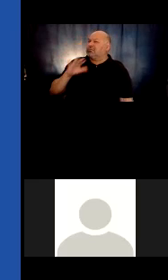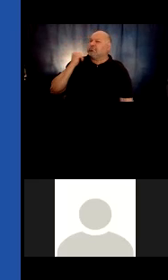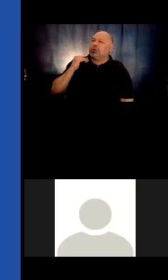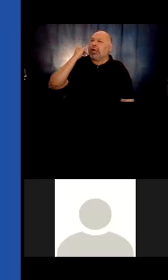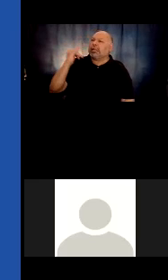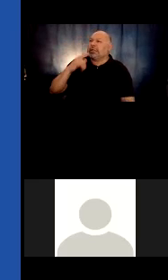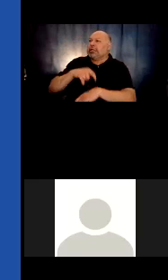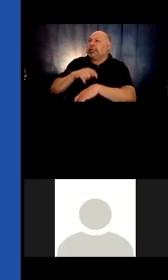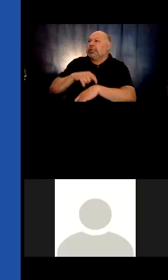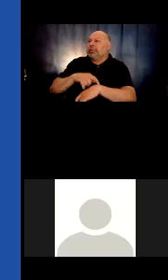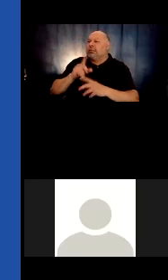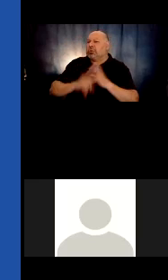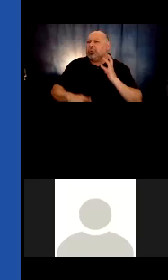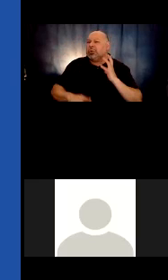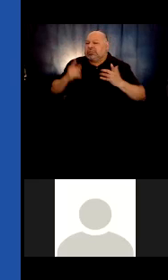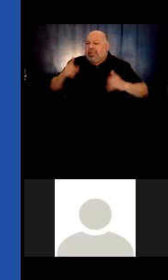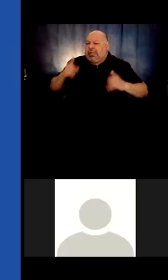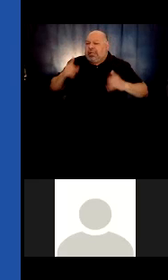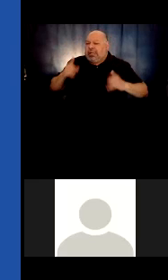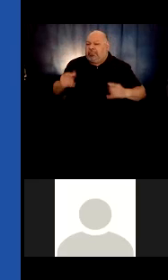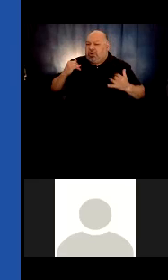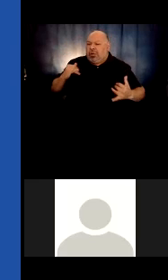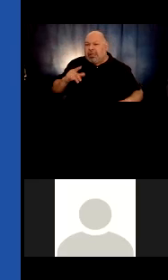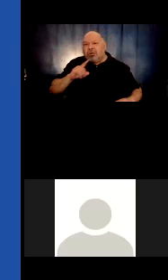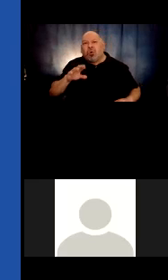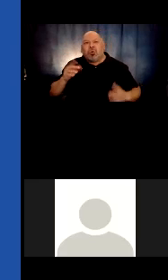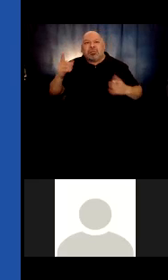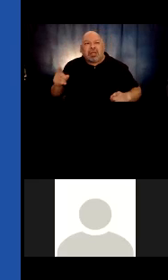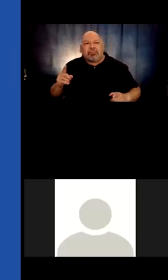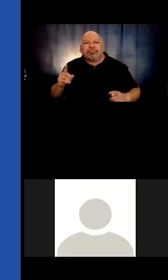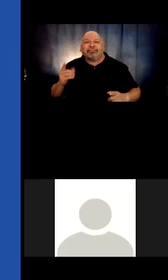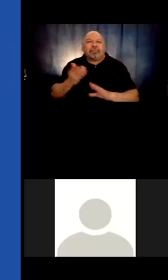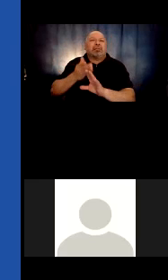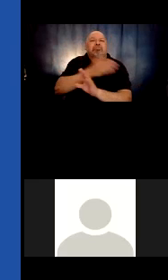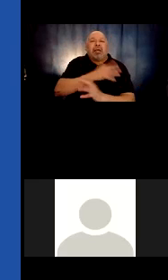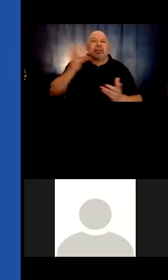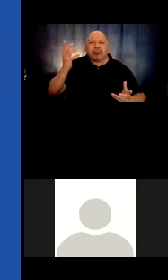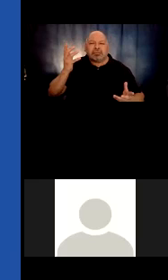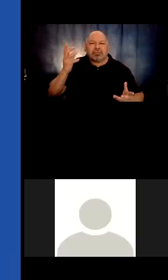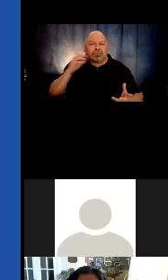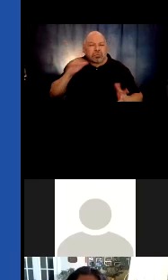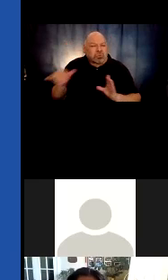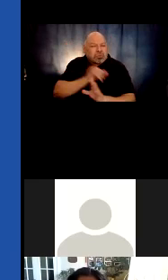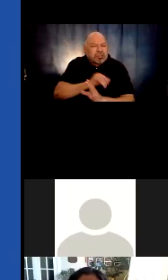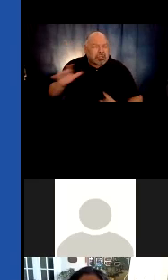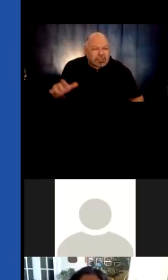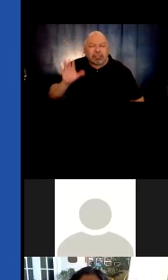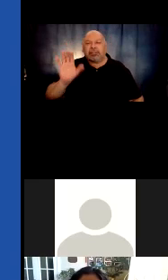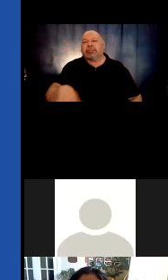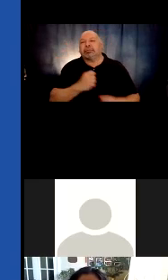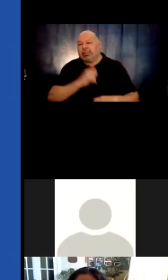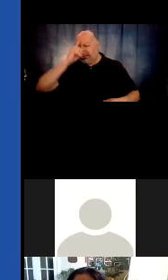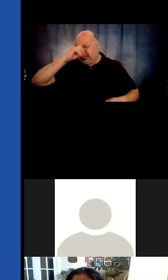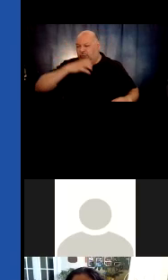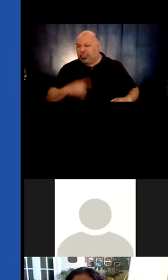in time as to what's taking place now, as opposed to what's taken place in the past, if that makes sense. It makes a lot of sense. And I wish I could